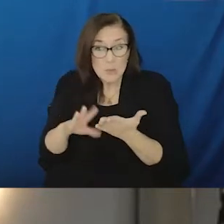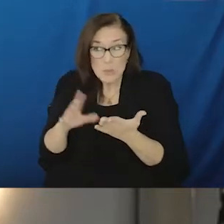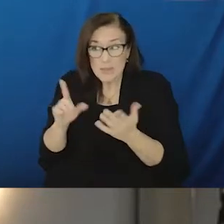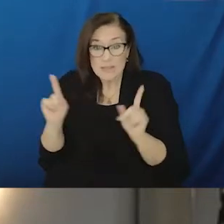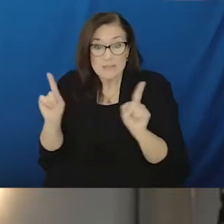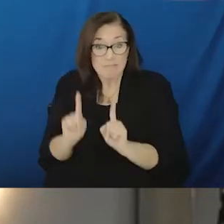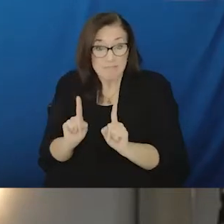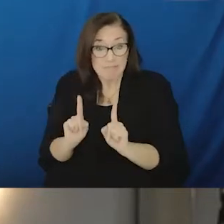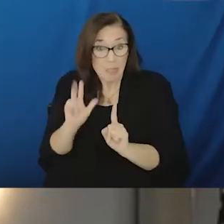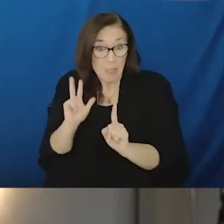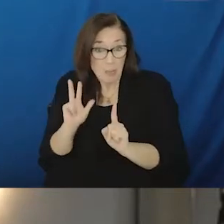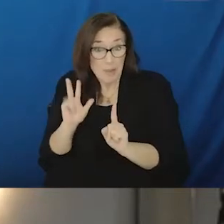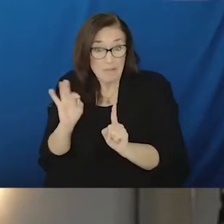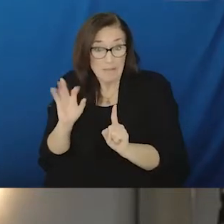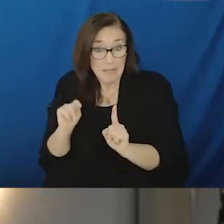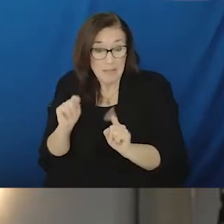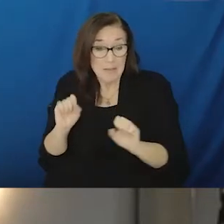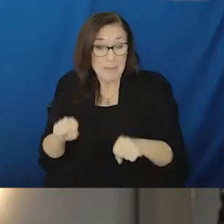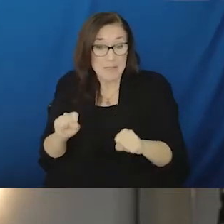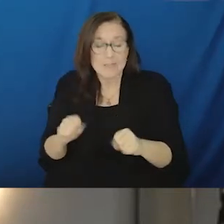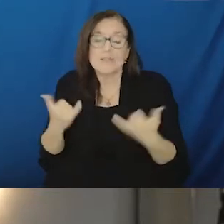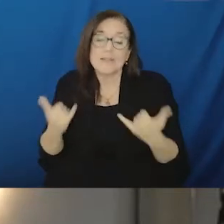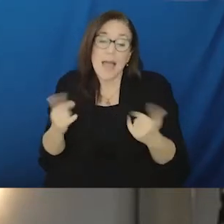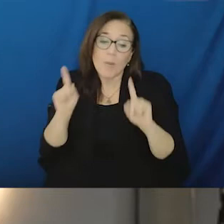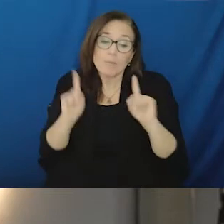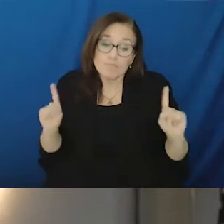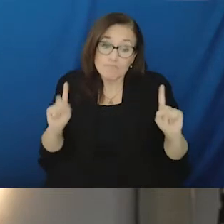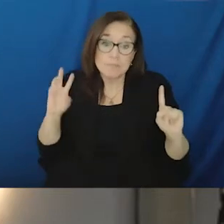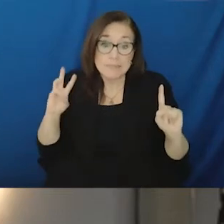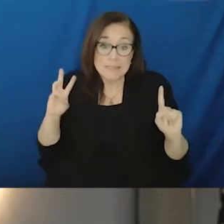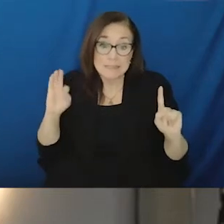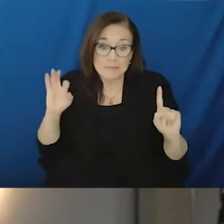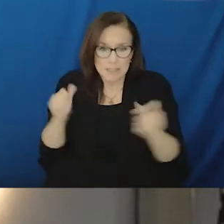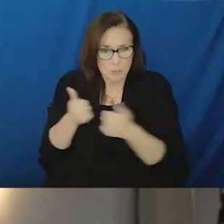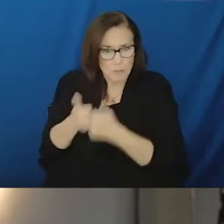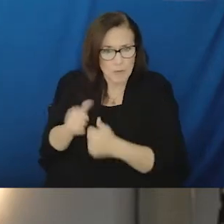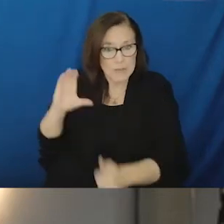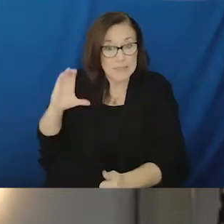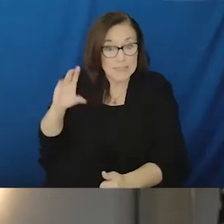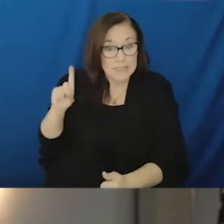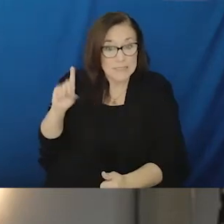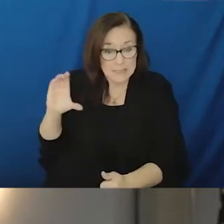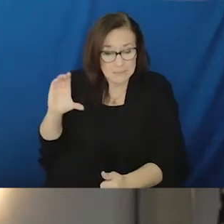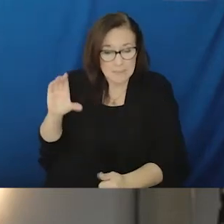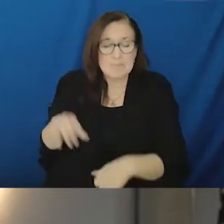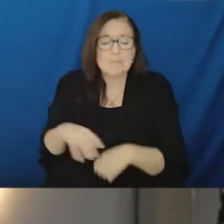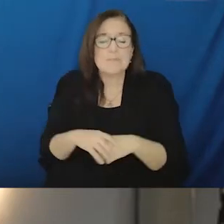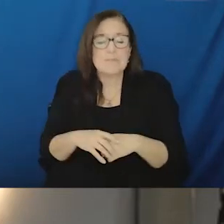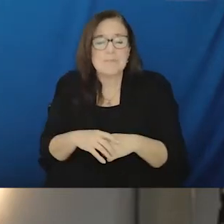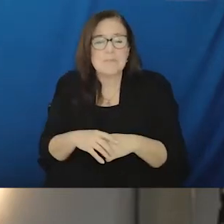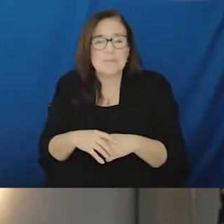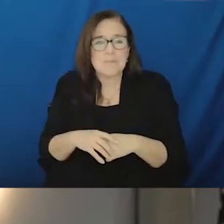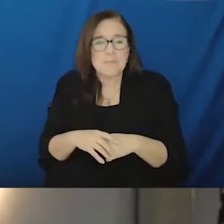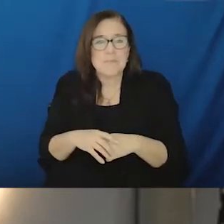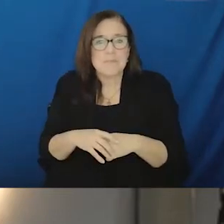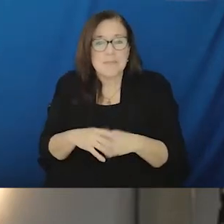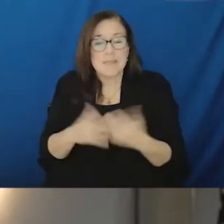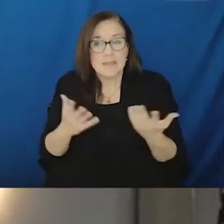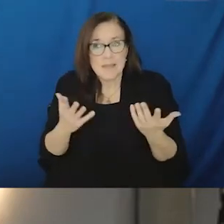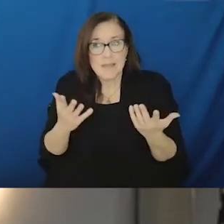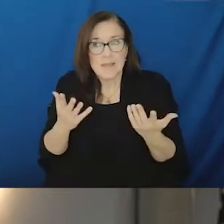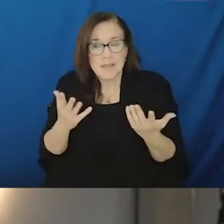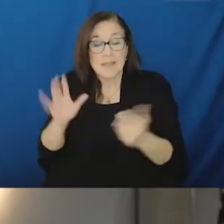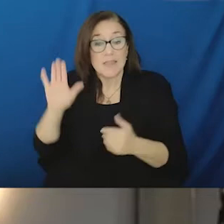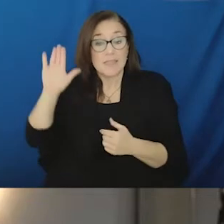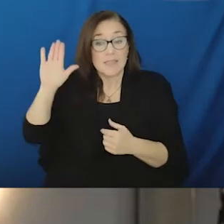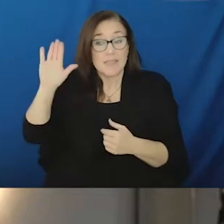as opposed to what we're now following, the CDC guidelines of 6 feet apart. Again, under the premise that